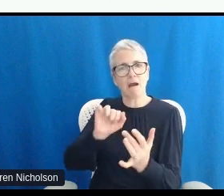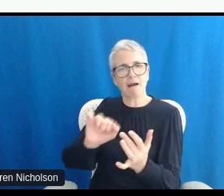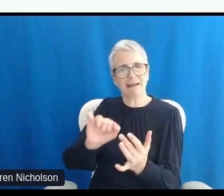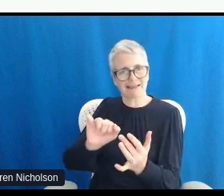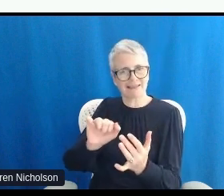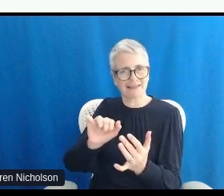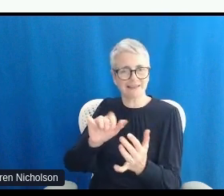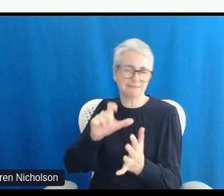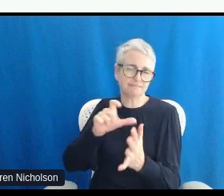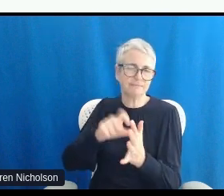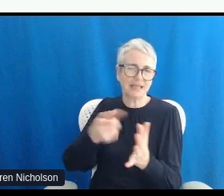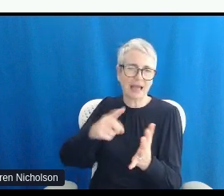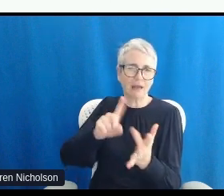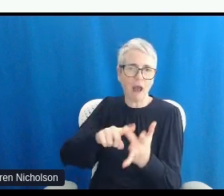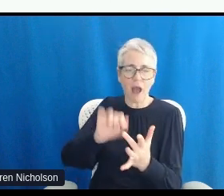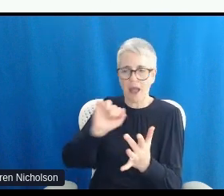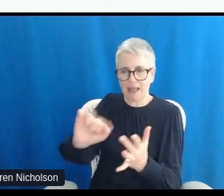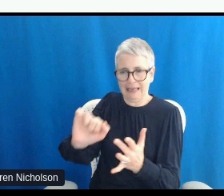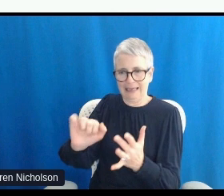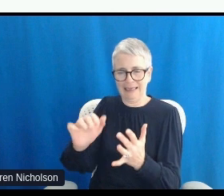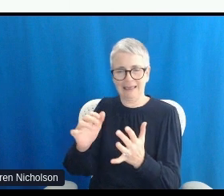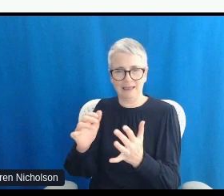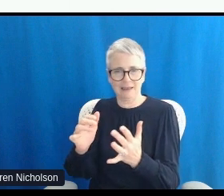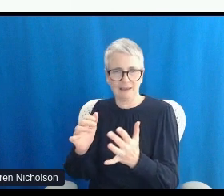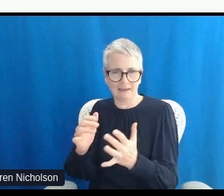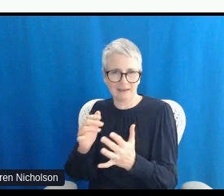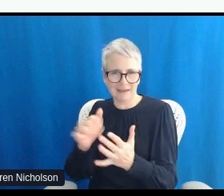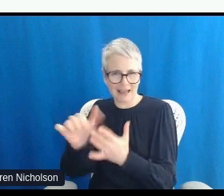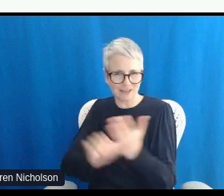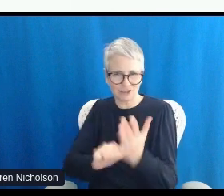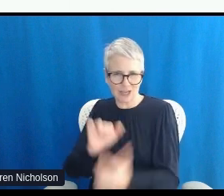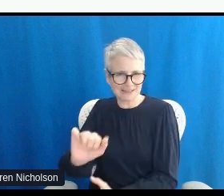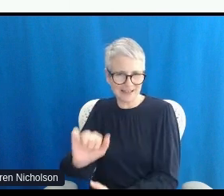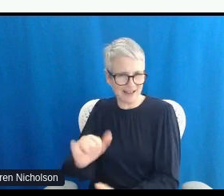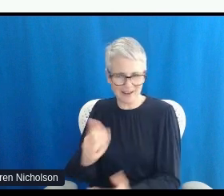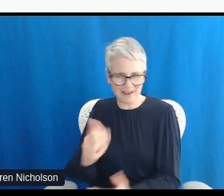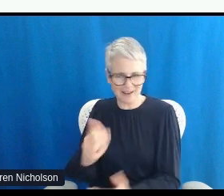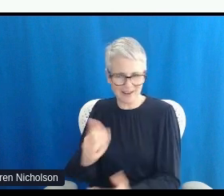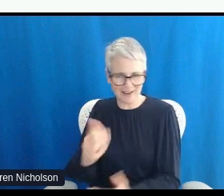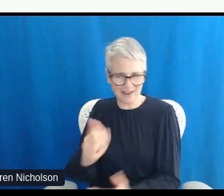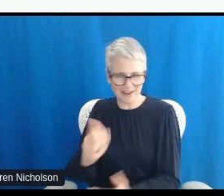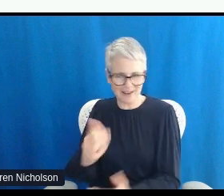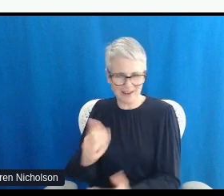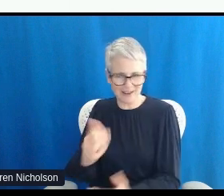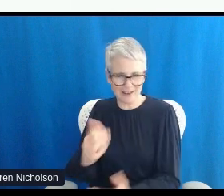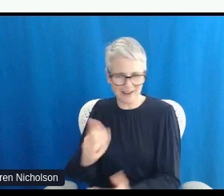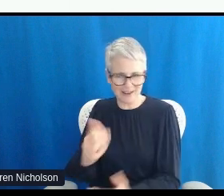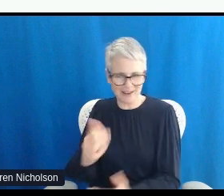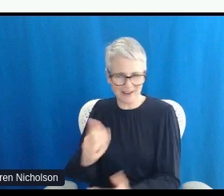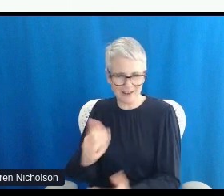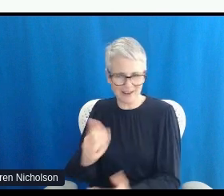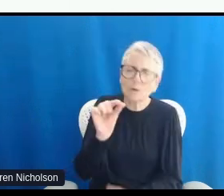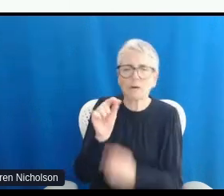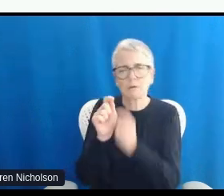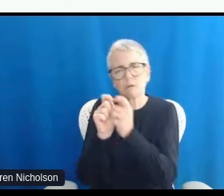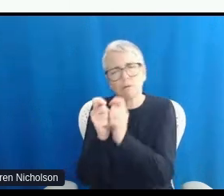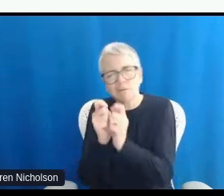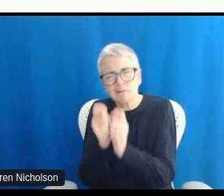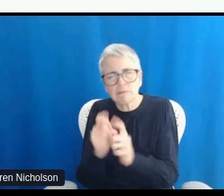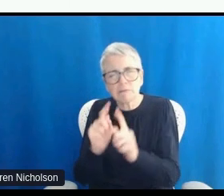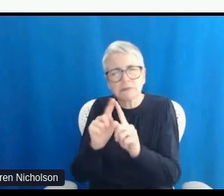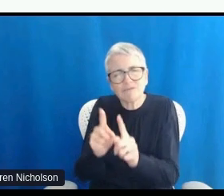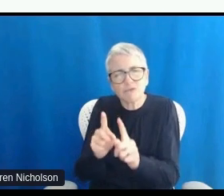and understands. I think there's some nuances, but I wouldn't say